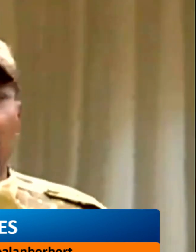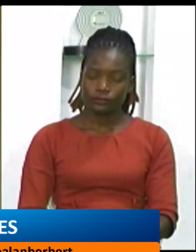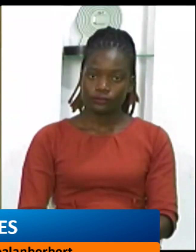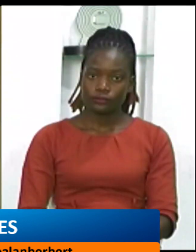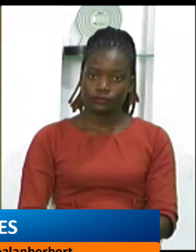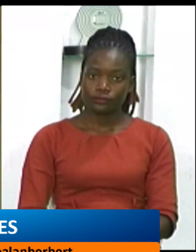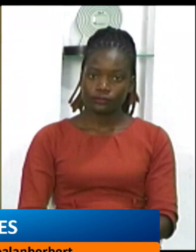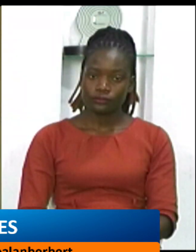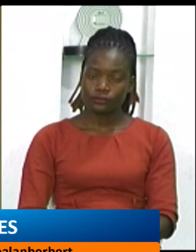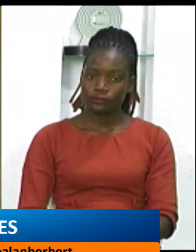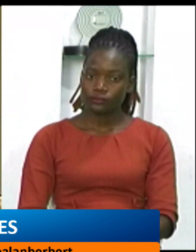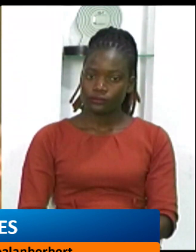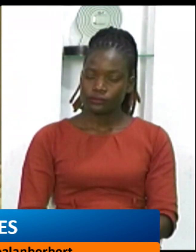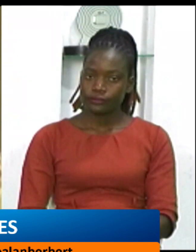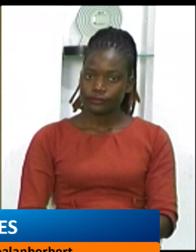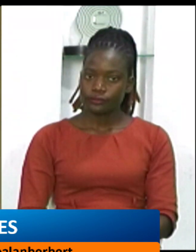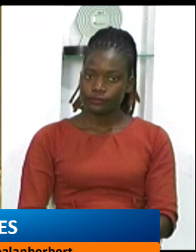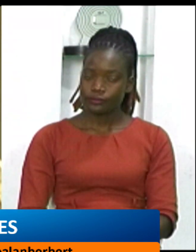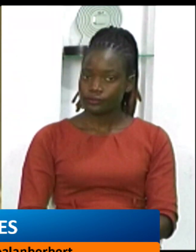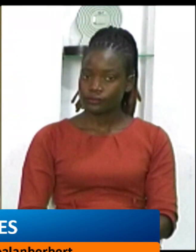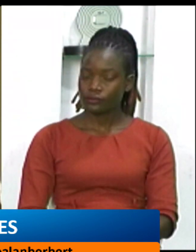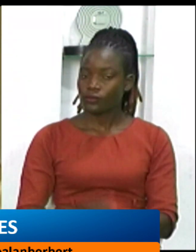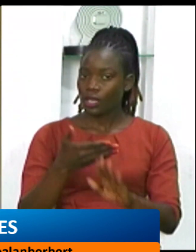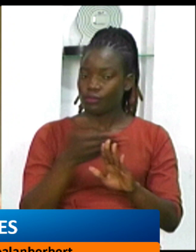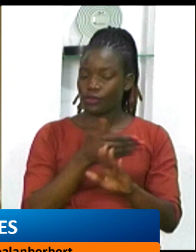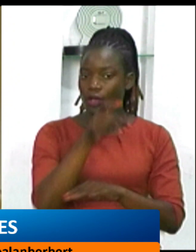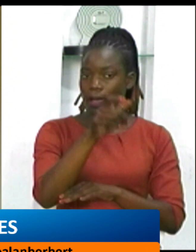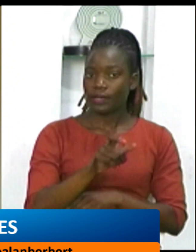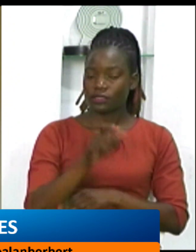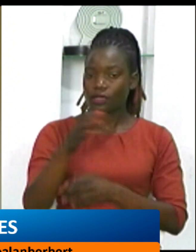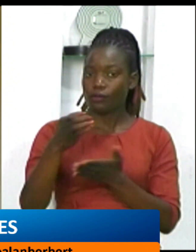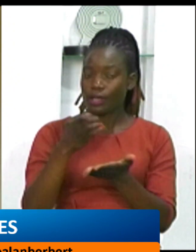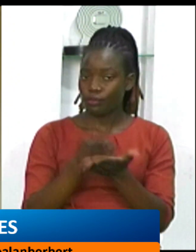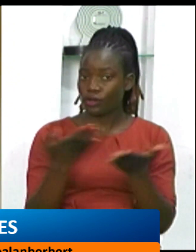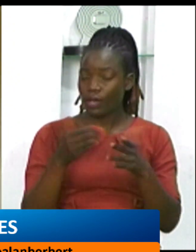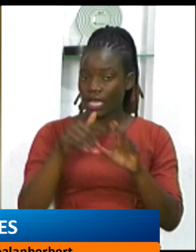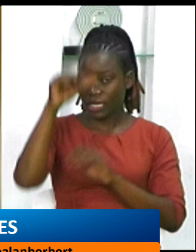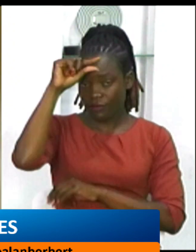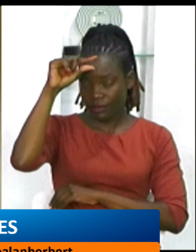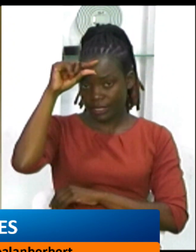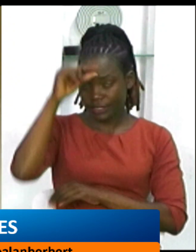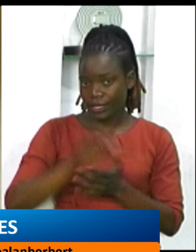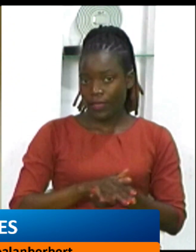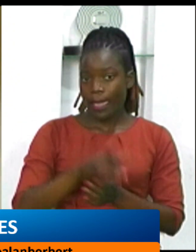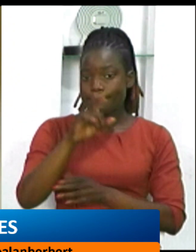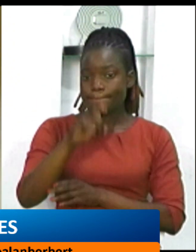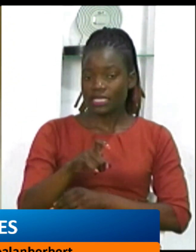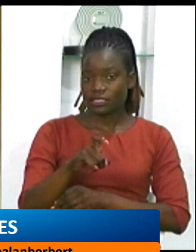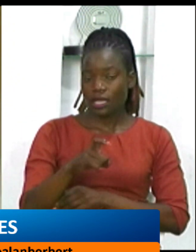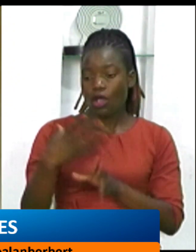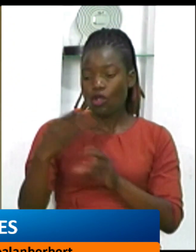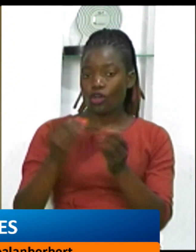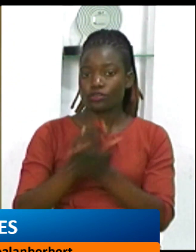Ndoto yangu kabla mtu aandikwe kazi ya serikali lazima apitie NOS,